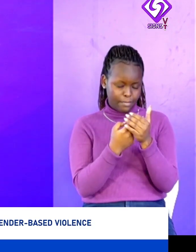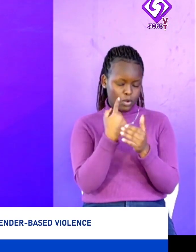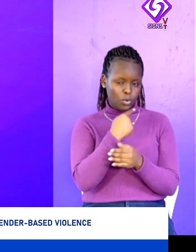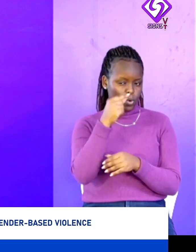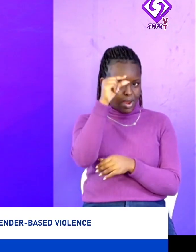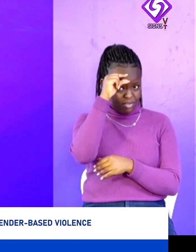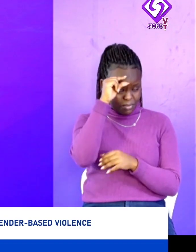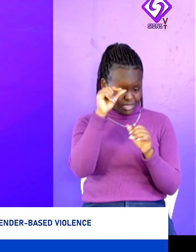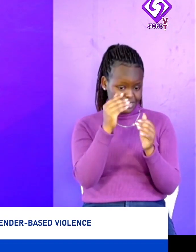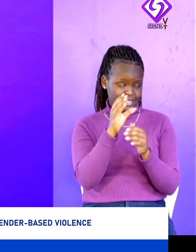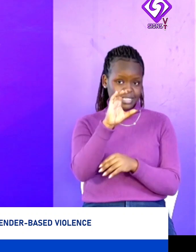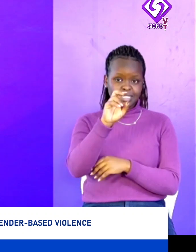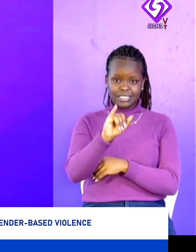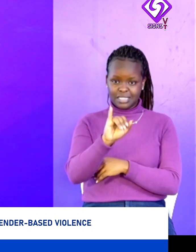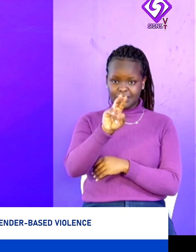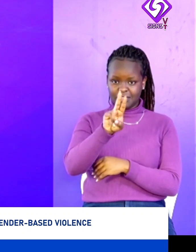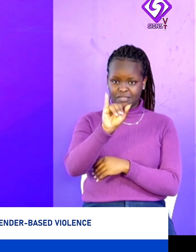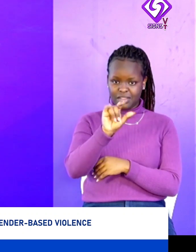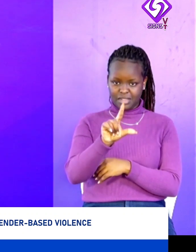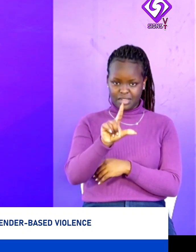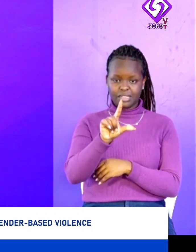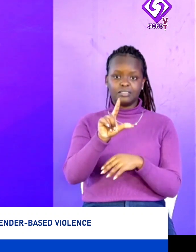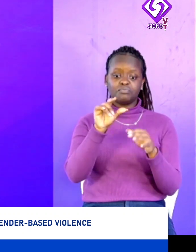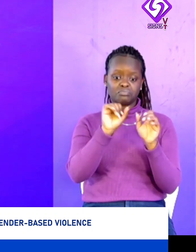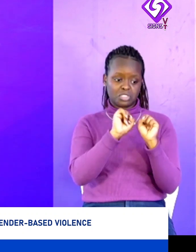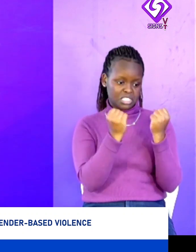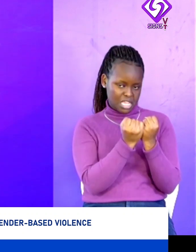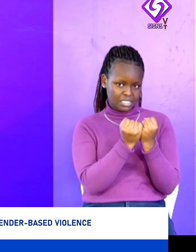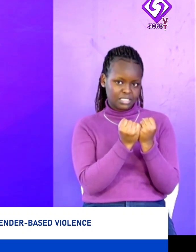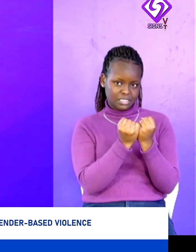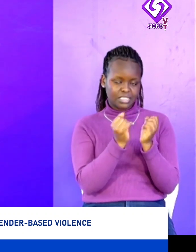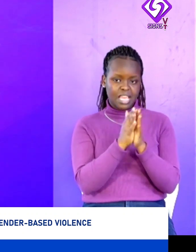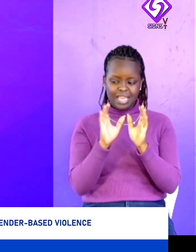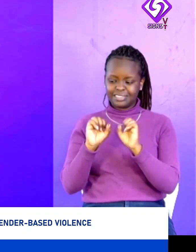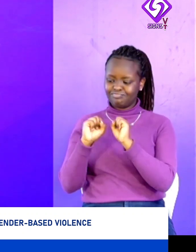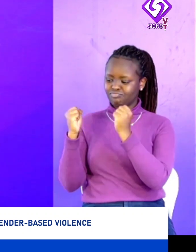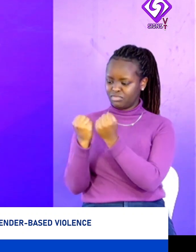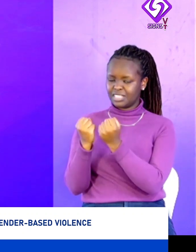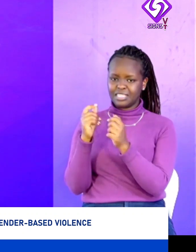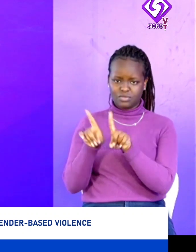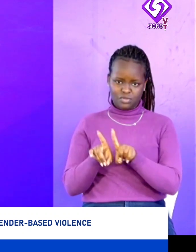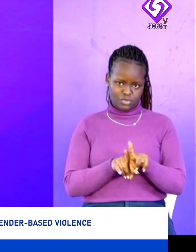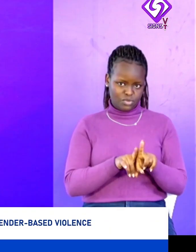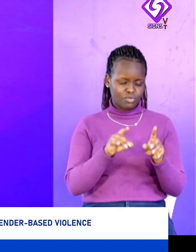civil society, and the private sector to create a safer environment for women and girls.